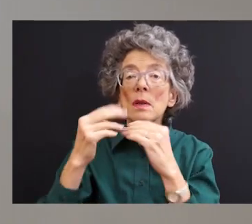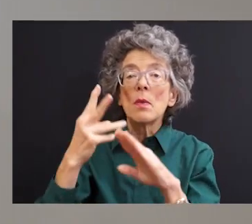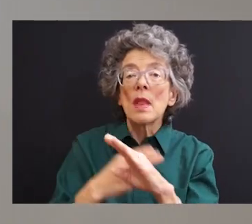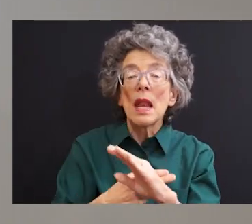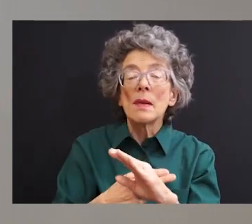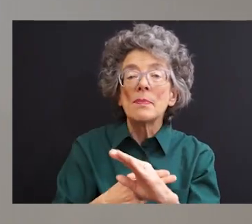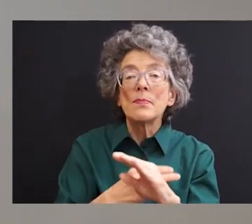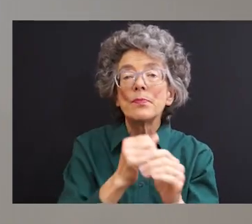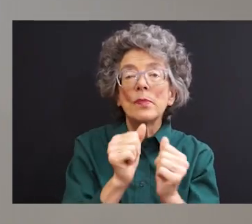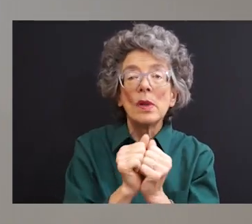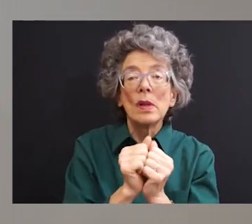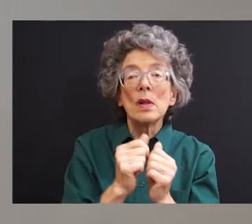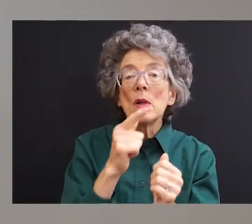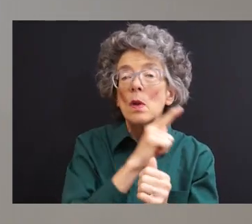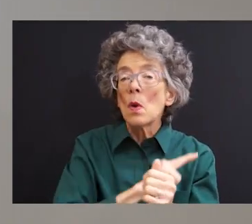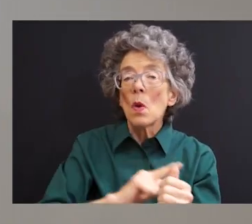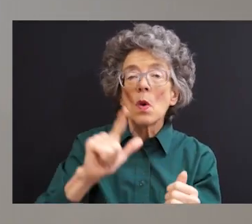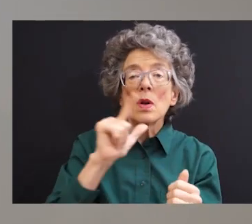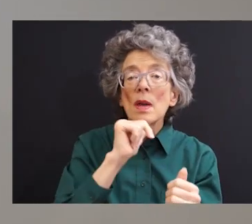Lamb.